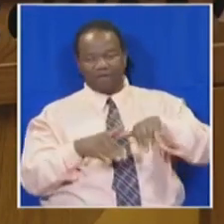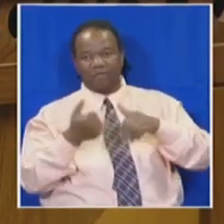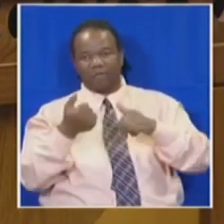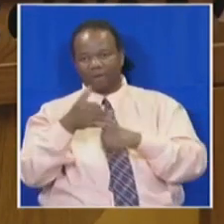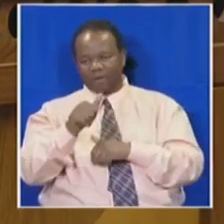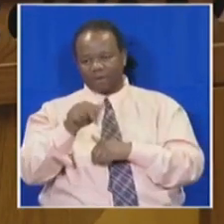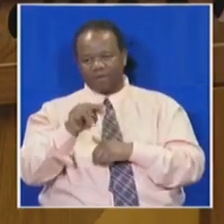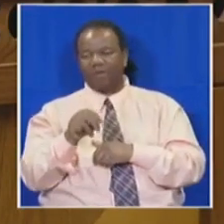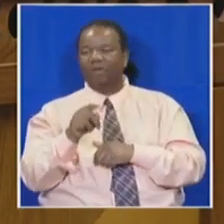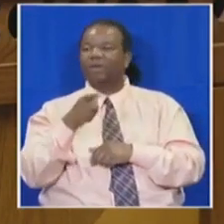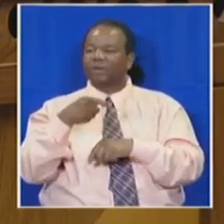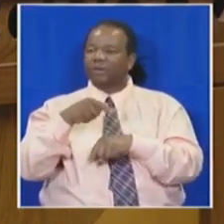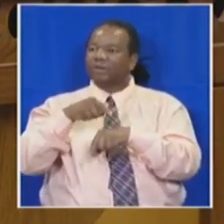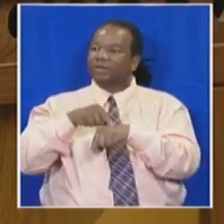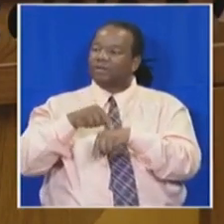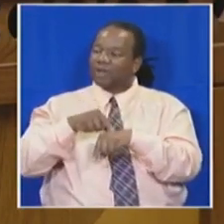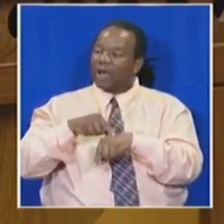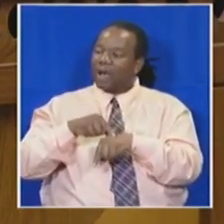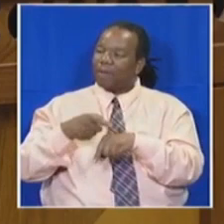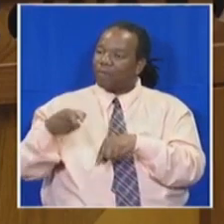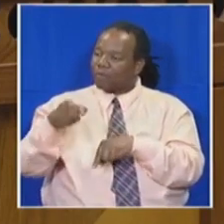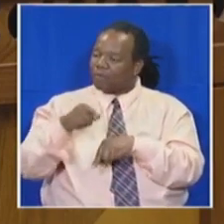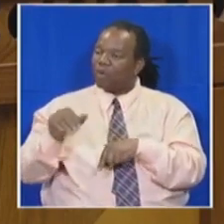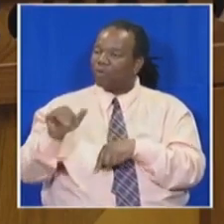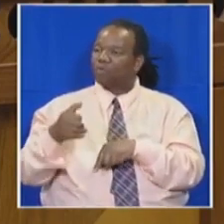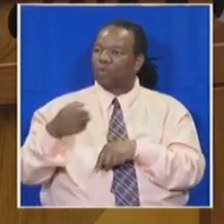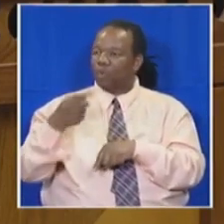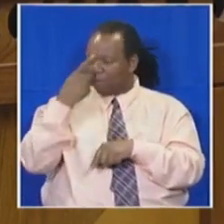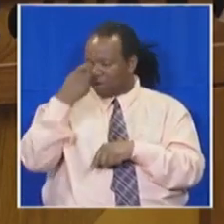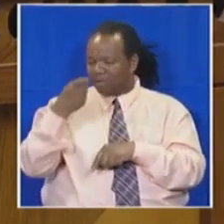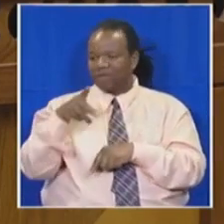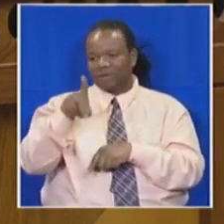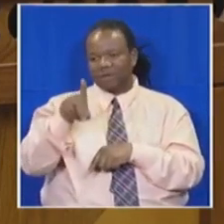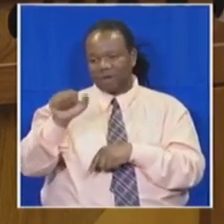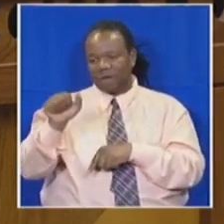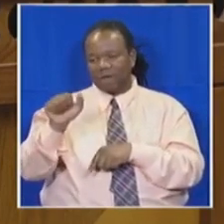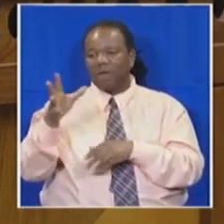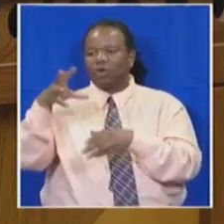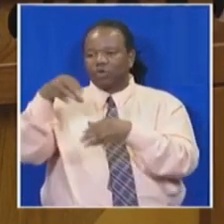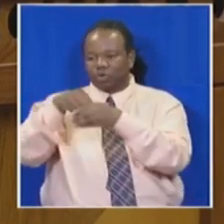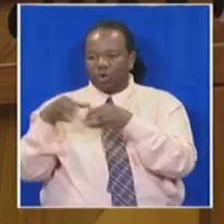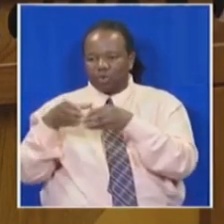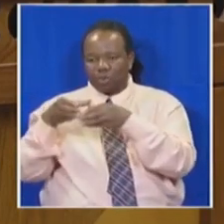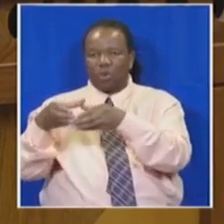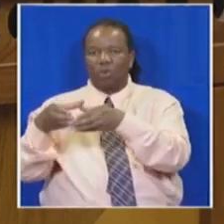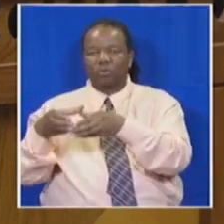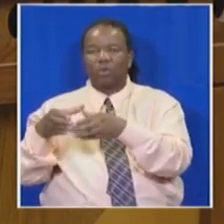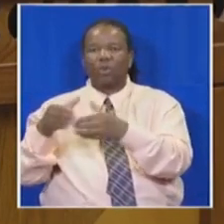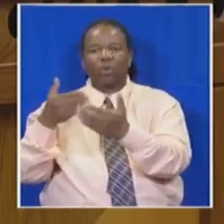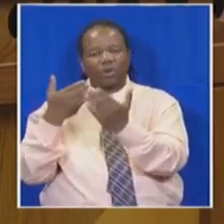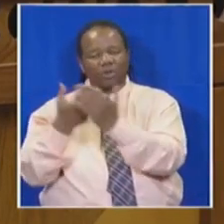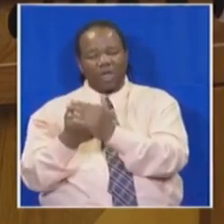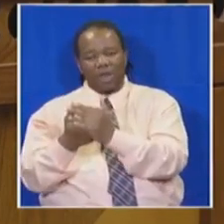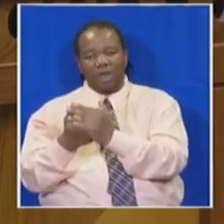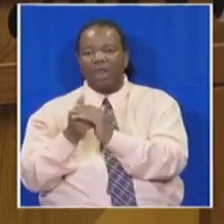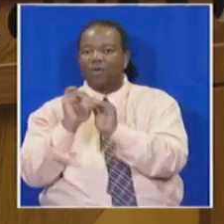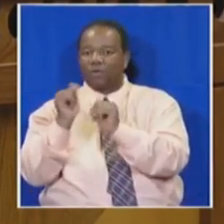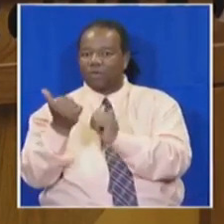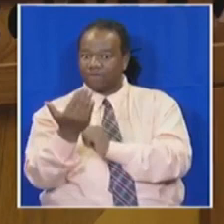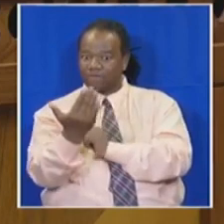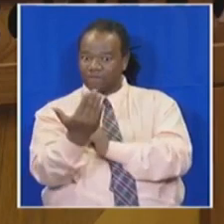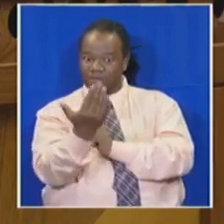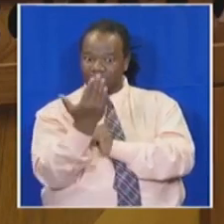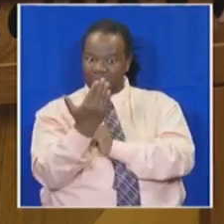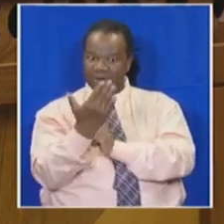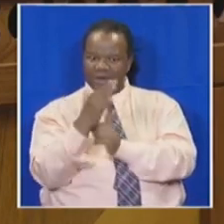with us to join with us, so that together we can confront and tear down the wall that the ANC continues